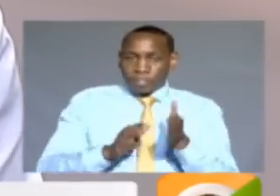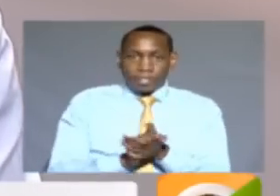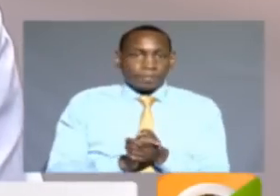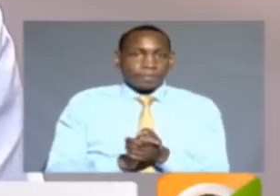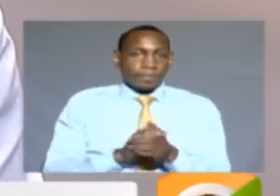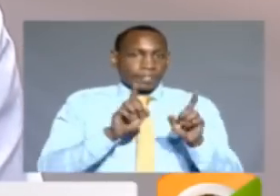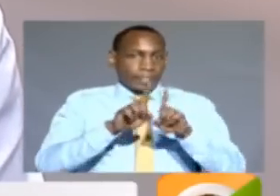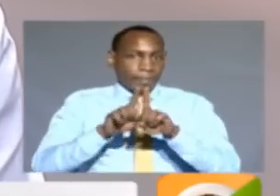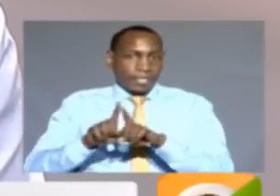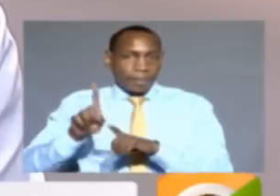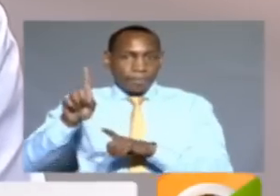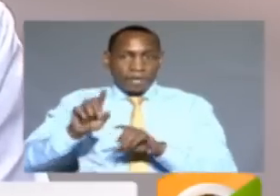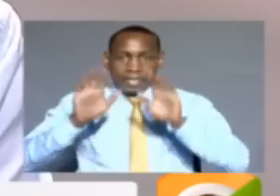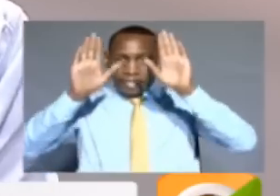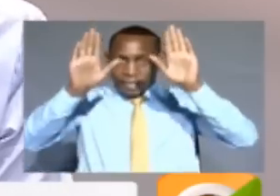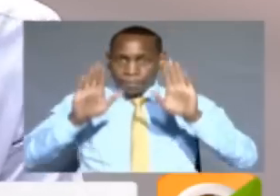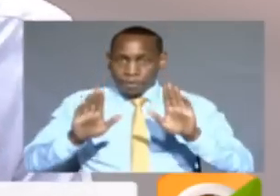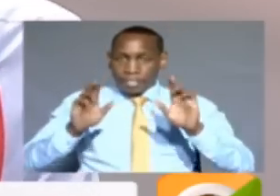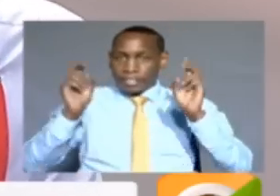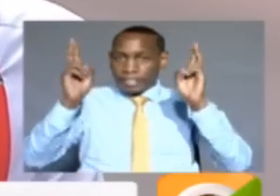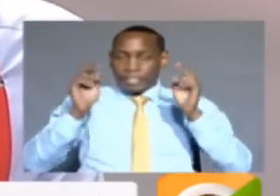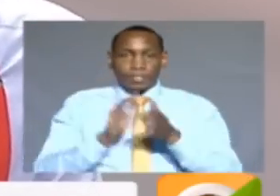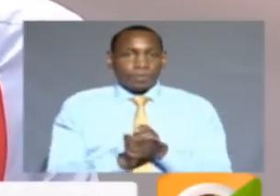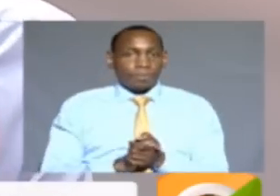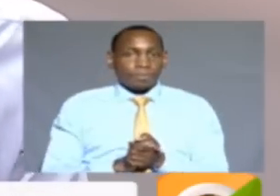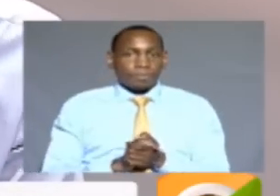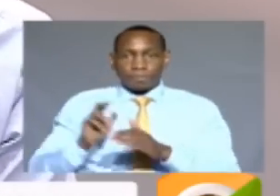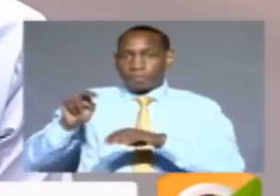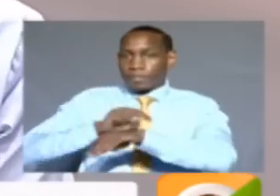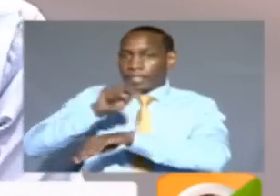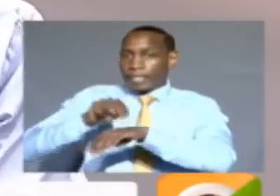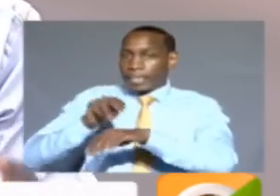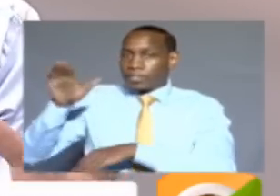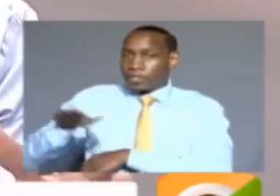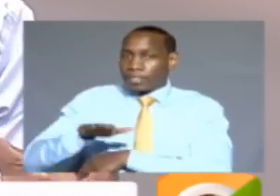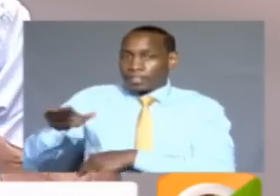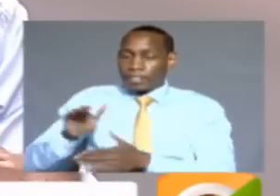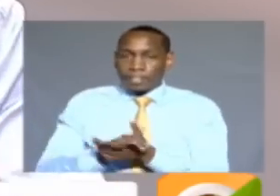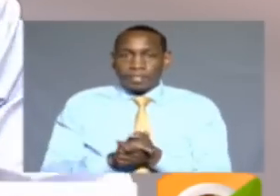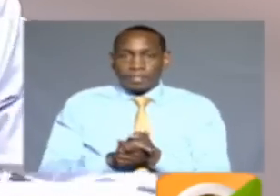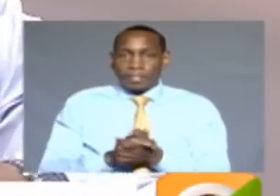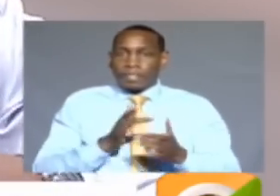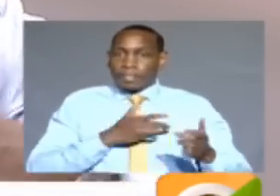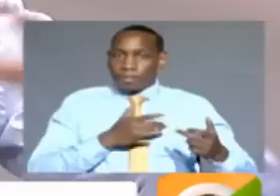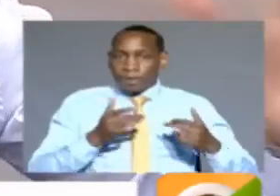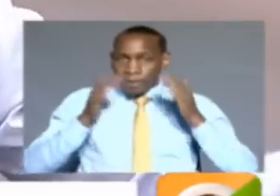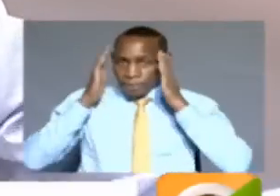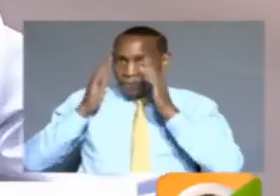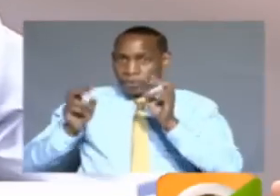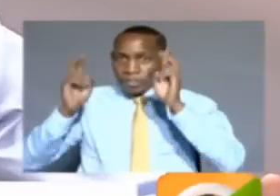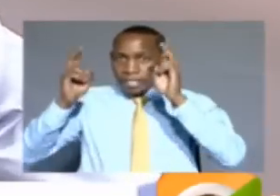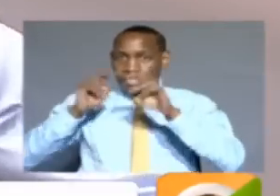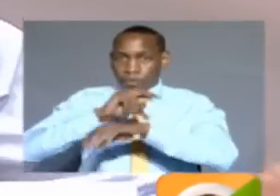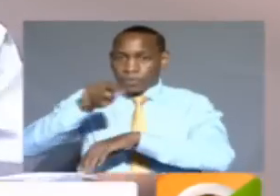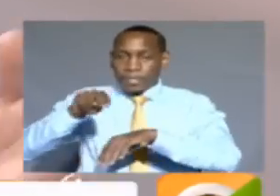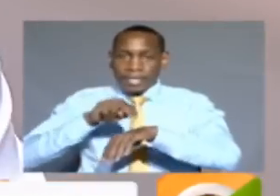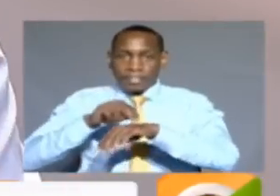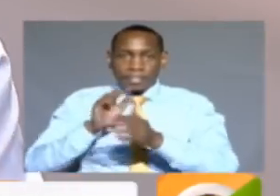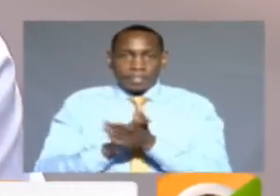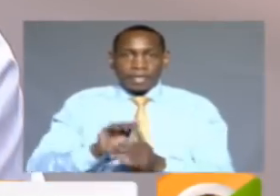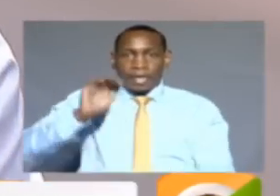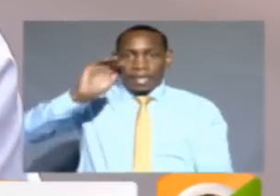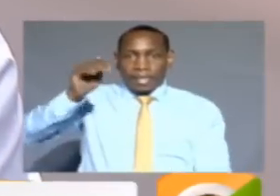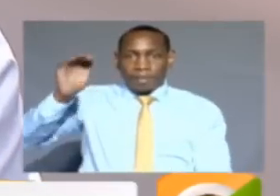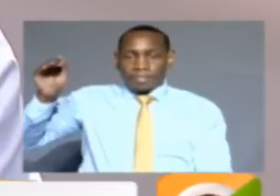one major important thing, this the National Assembly concerns itself with matters of the nation. Mm-hmm. Mm-hmm. The